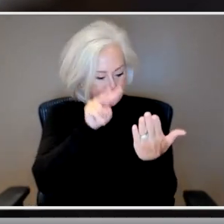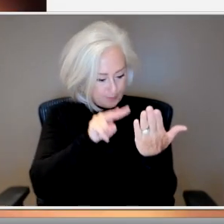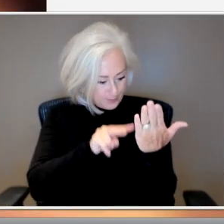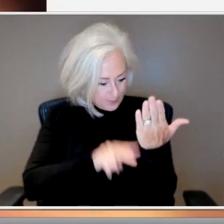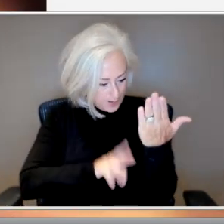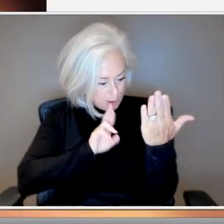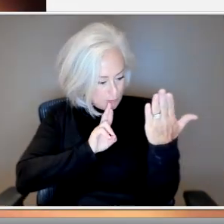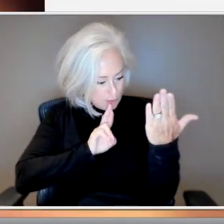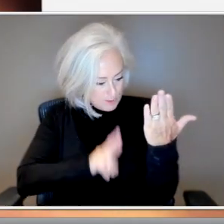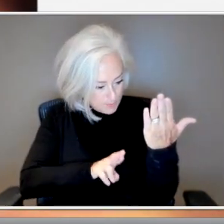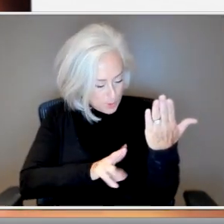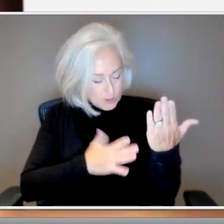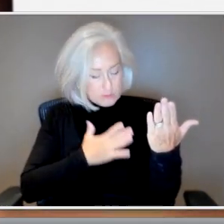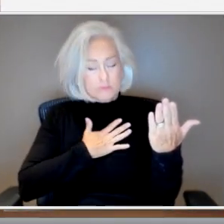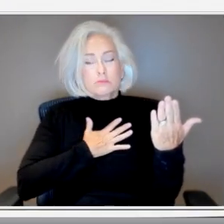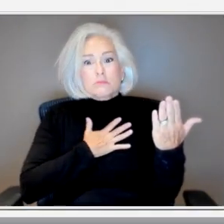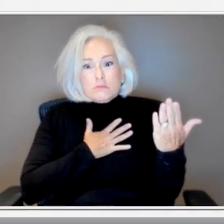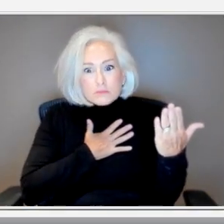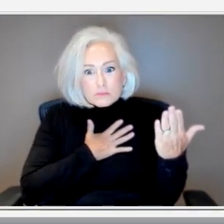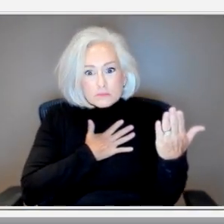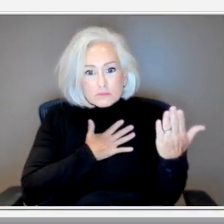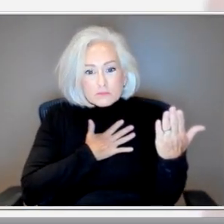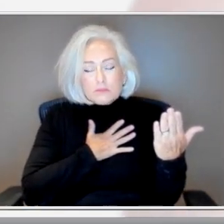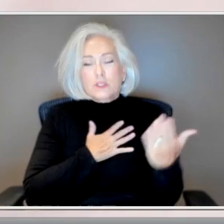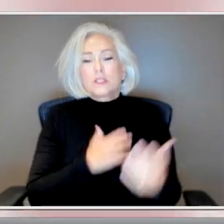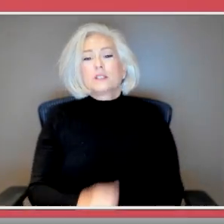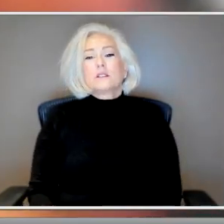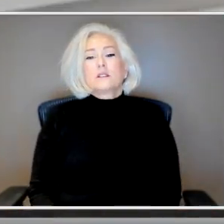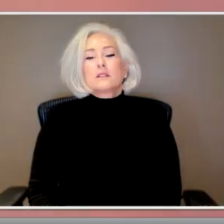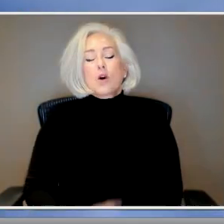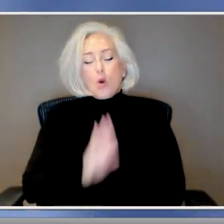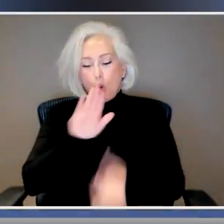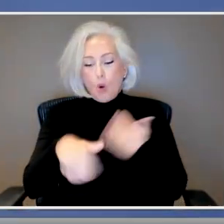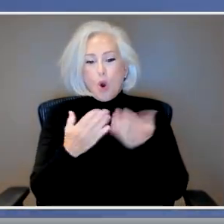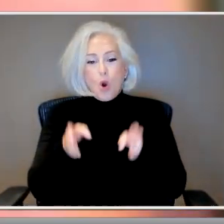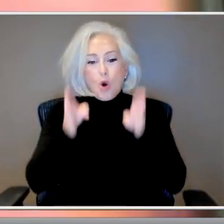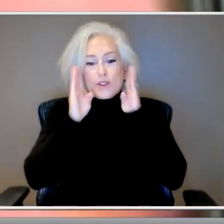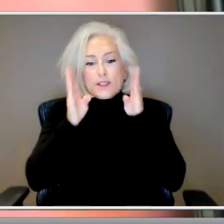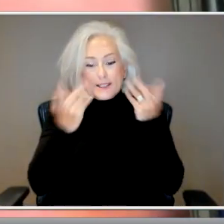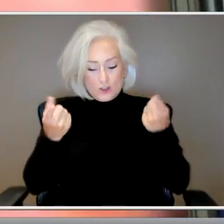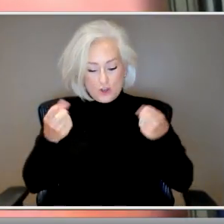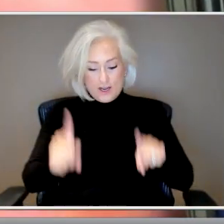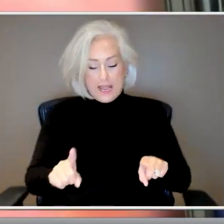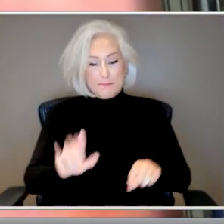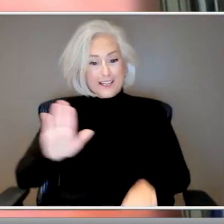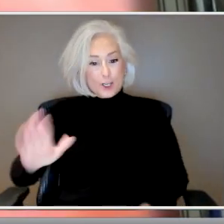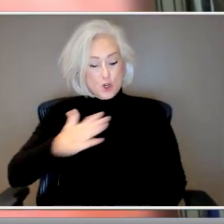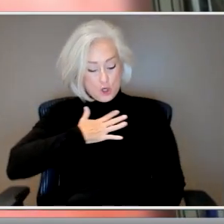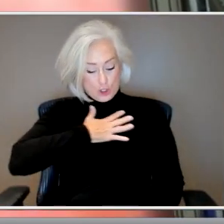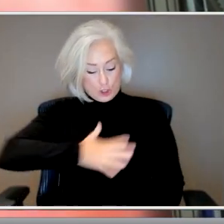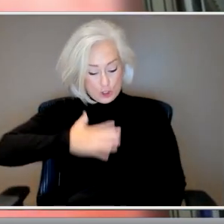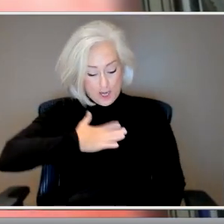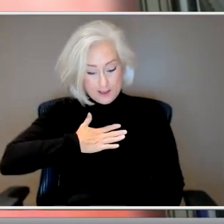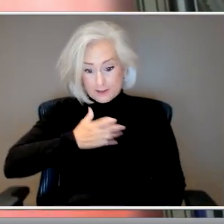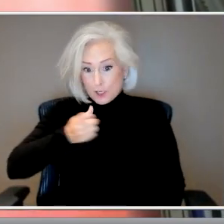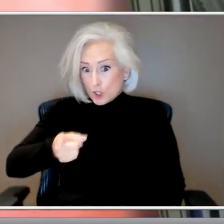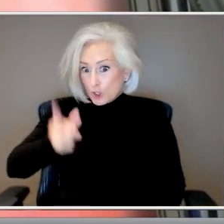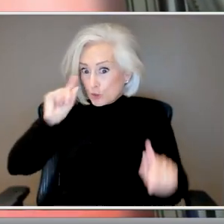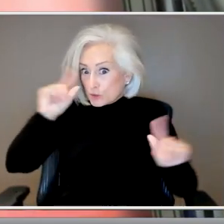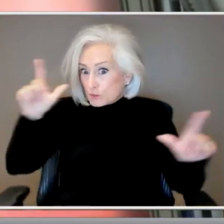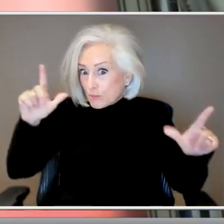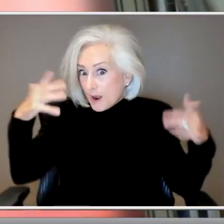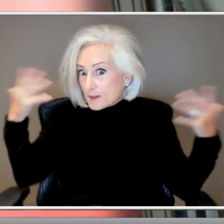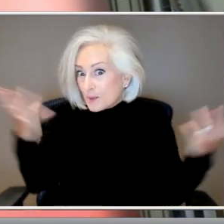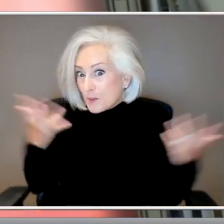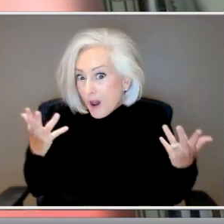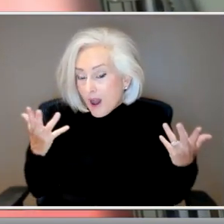me cry. But with all the attention on everything happening in Vicki's chest, you might be surprised to learn it was an eye